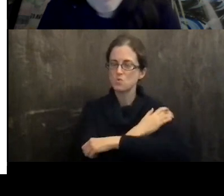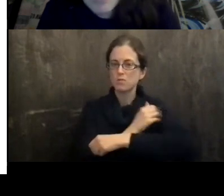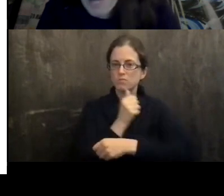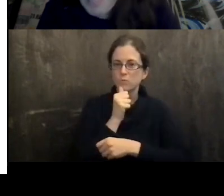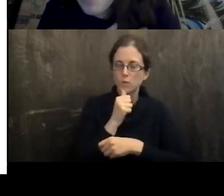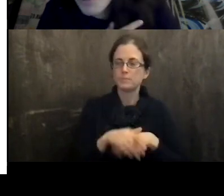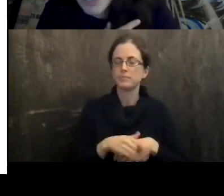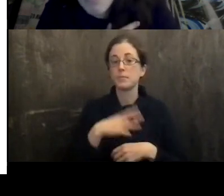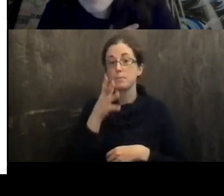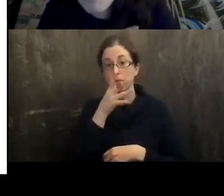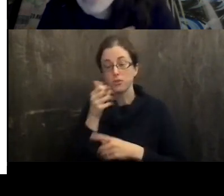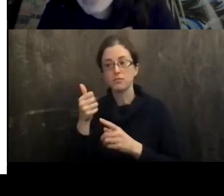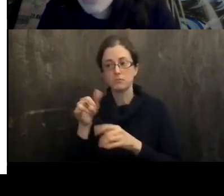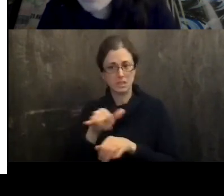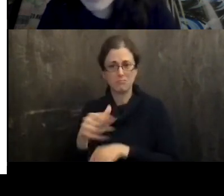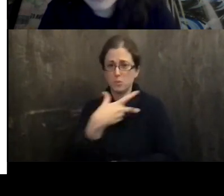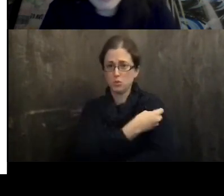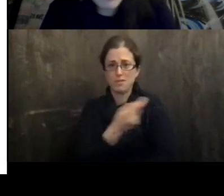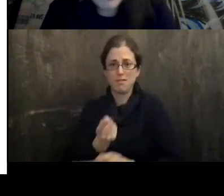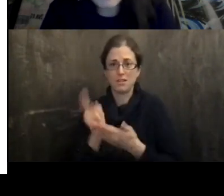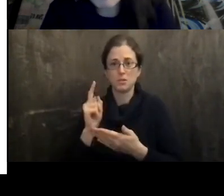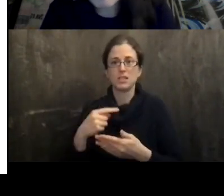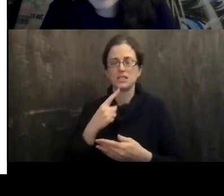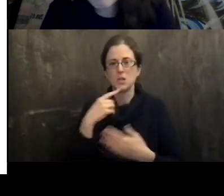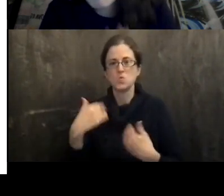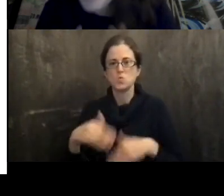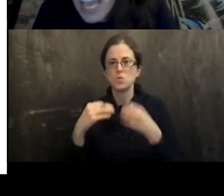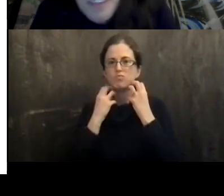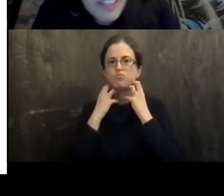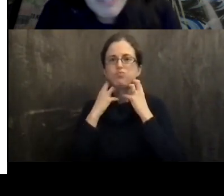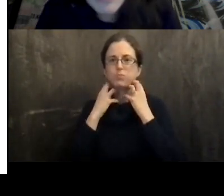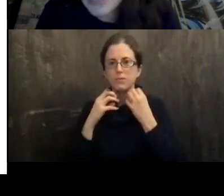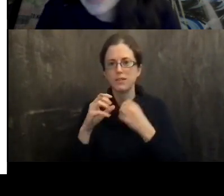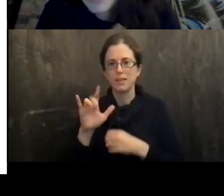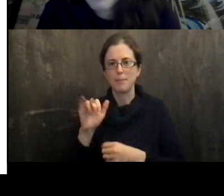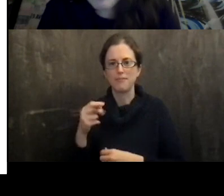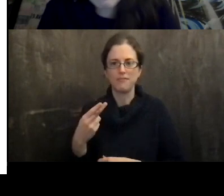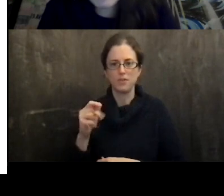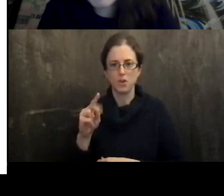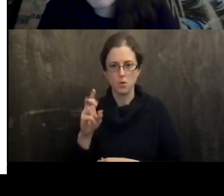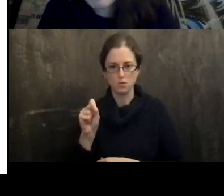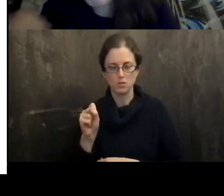I got my booster a couple of months ago because I'm a healthcare provider. I felt fatigued and had